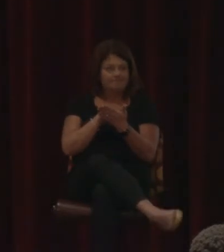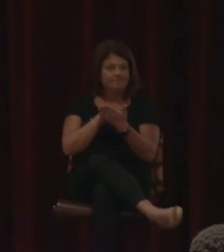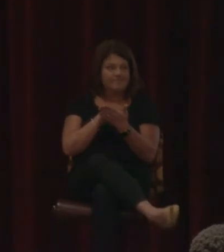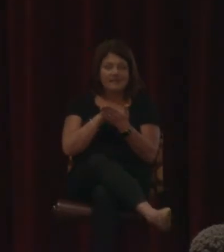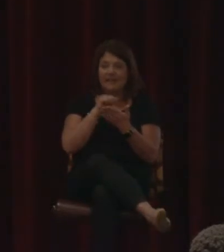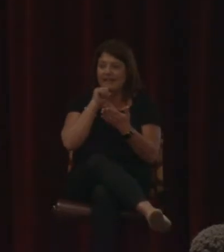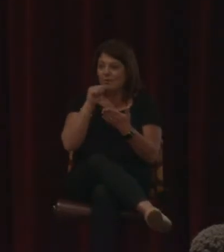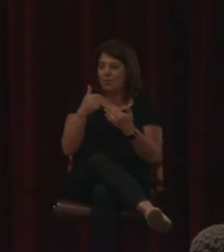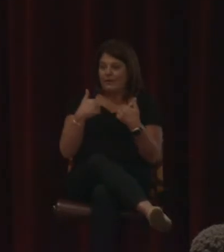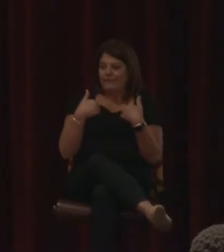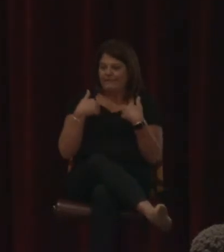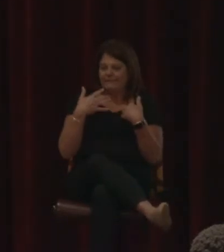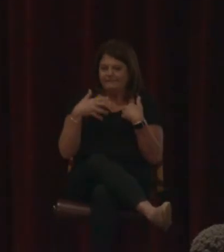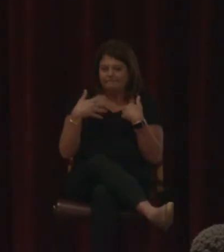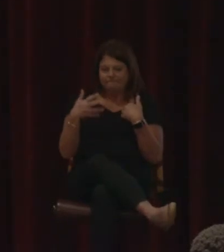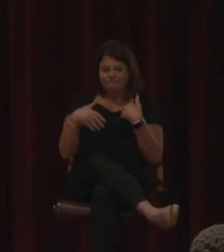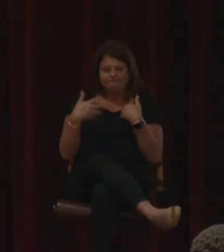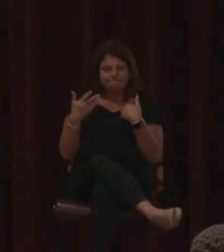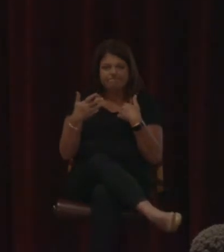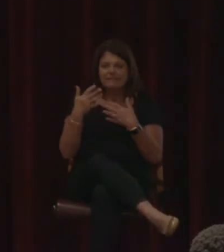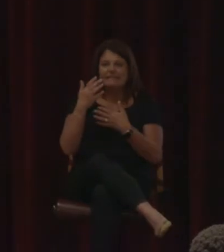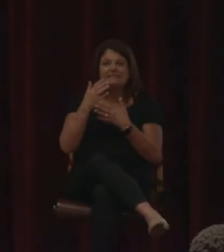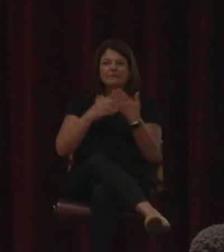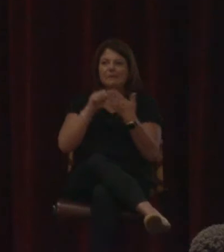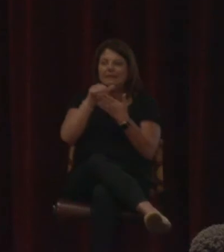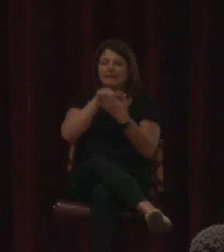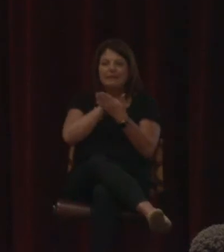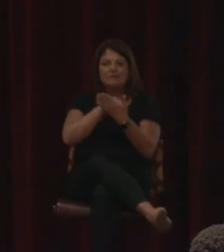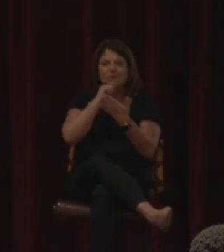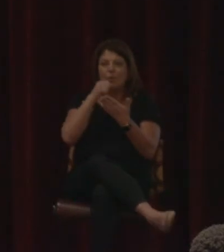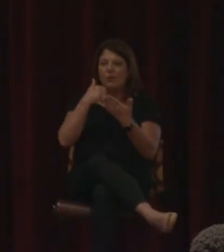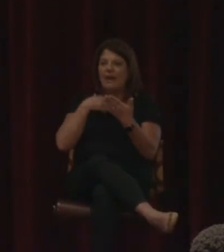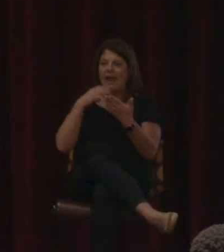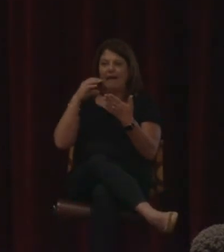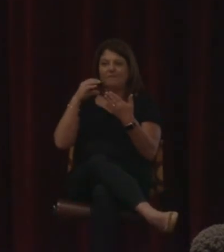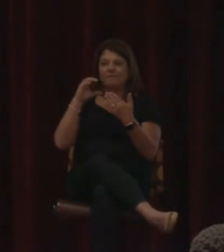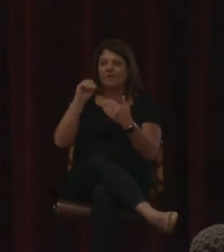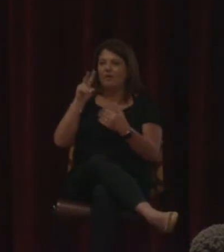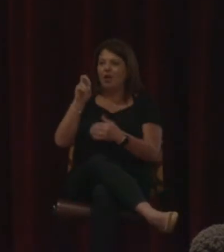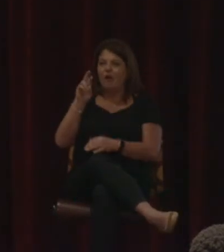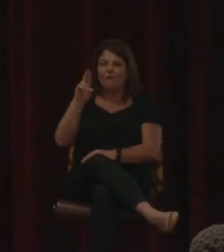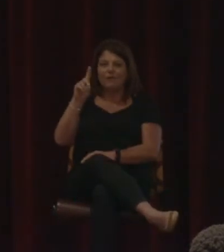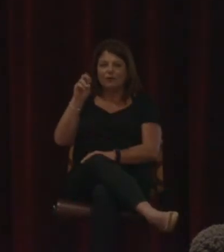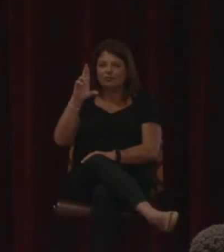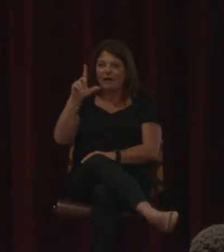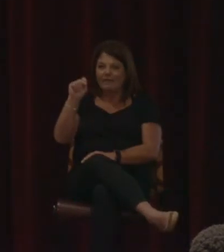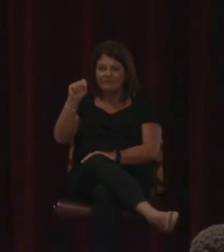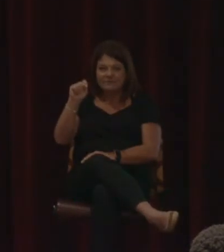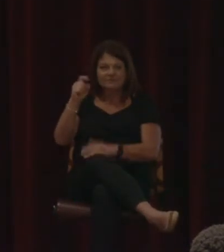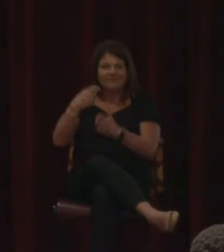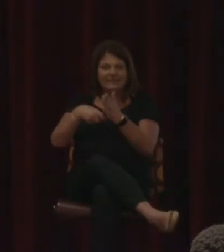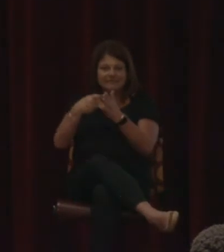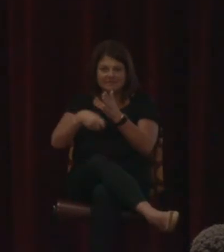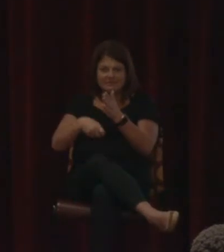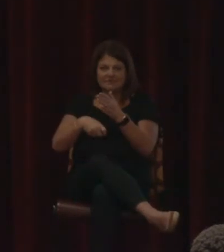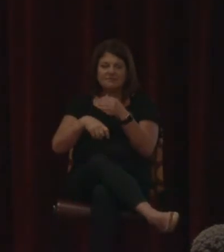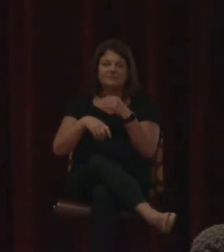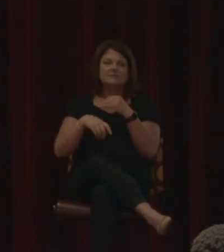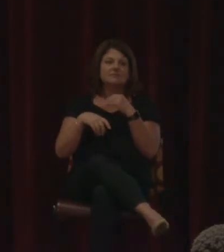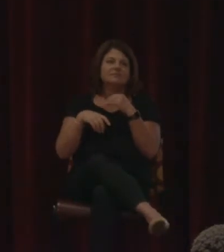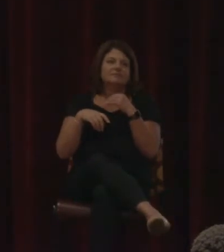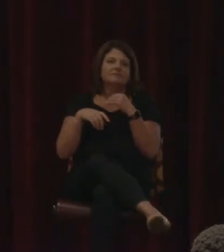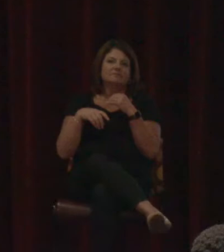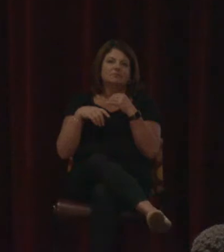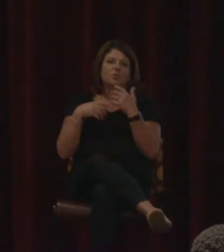They won't have, some of them won't have overdraft fees or very